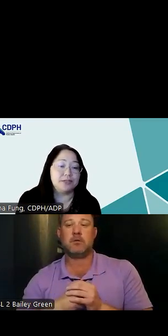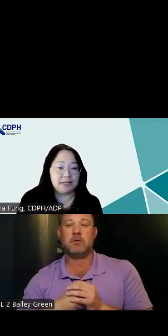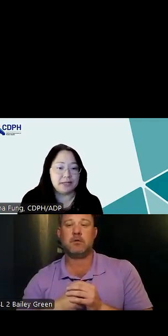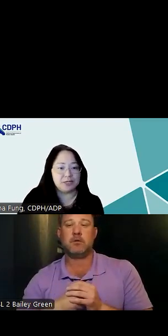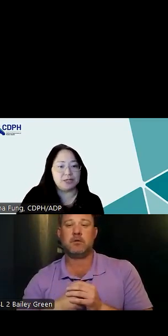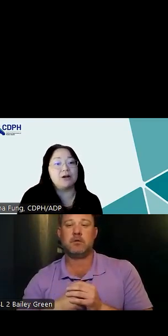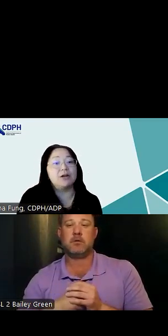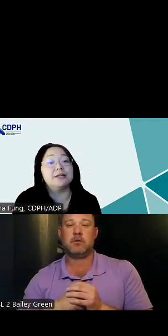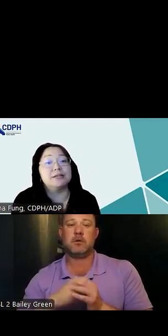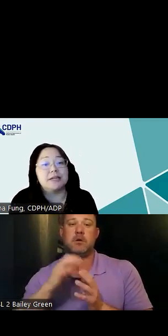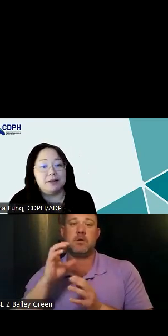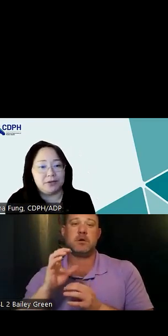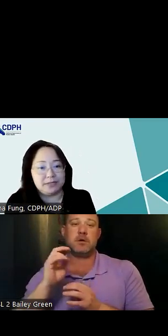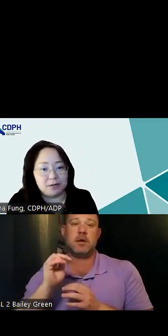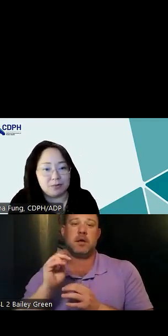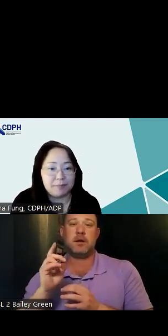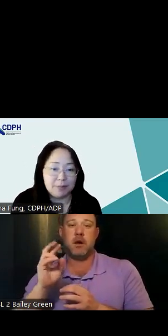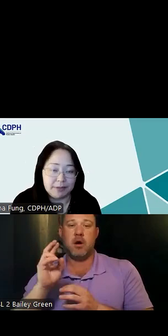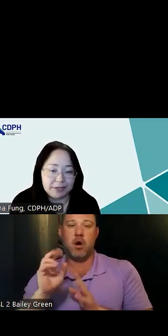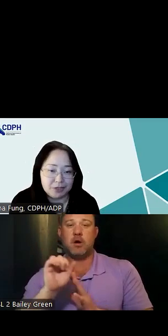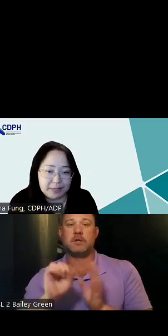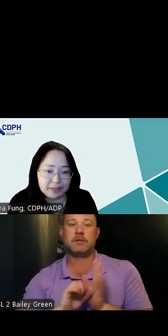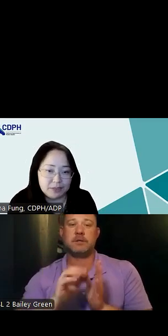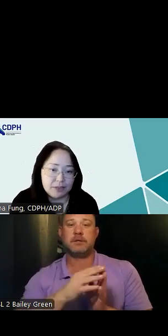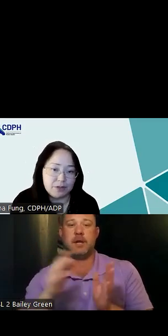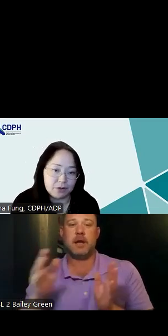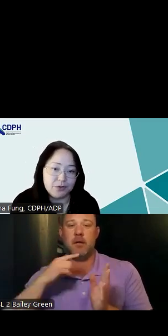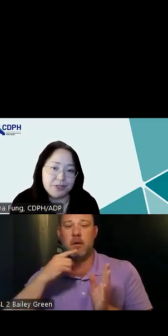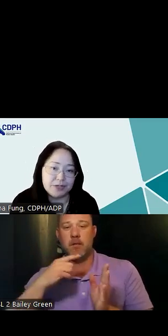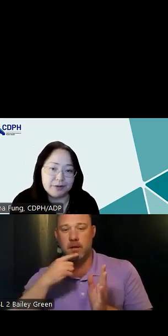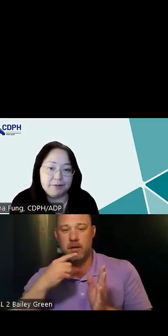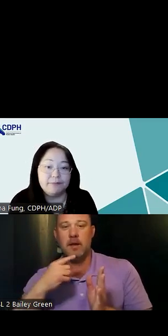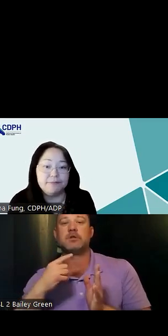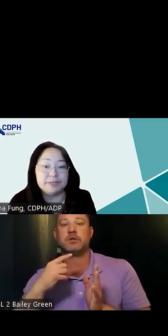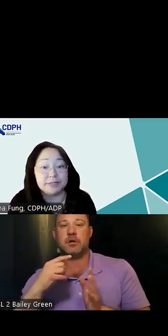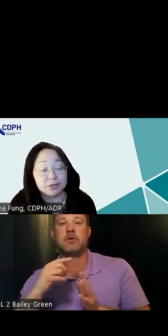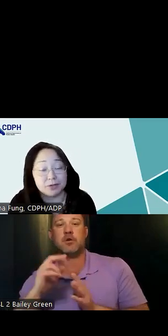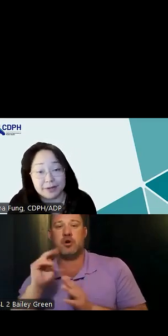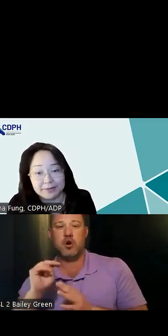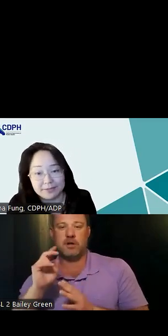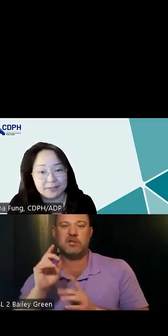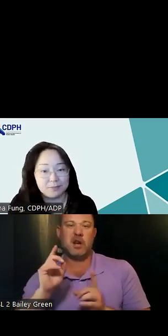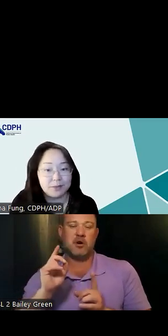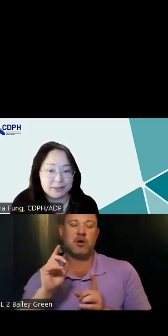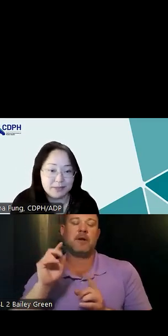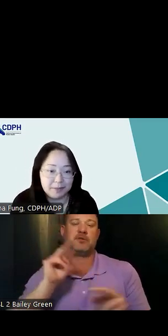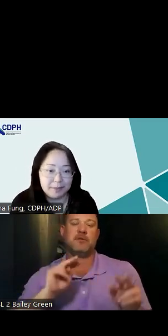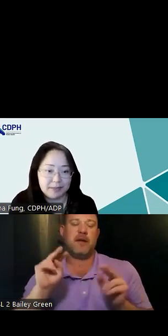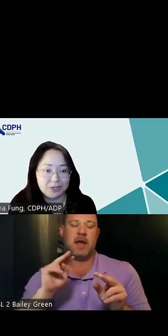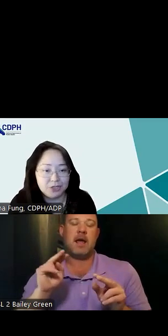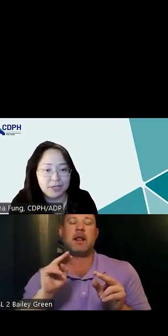The CNDR is California's statewide population-based neurodegenerative disease surveillance system